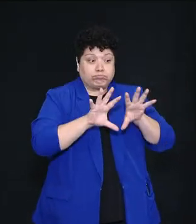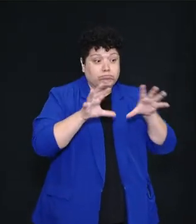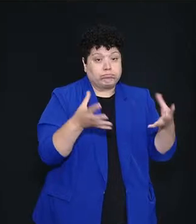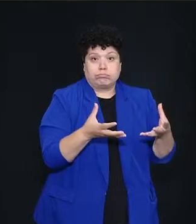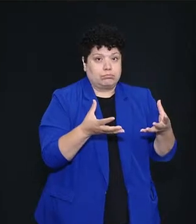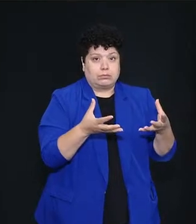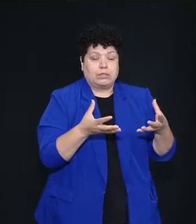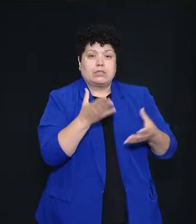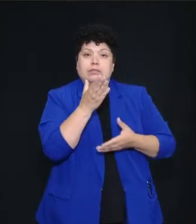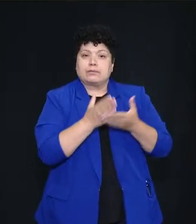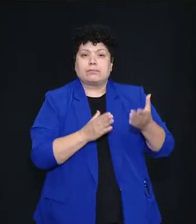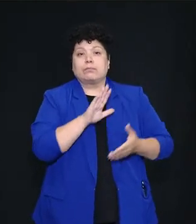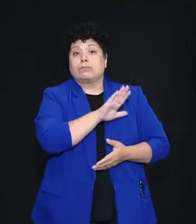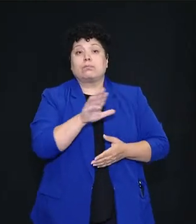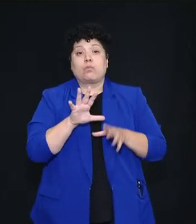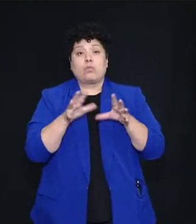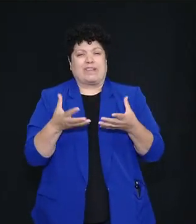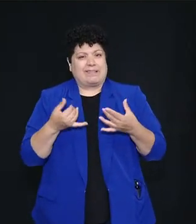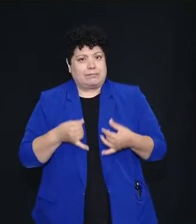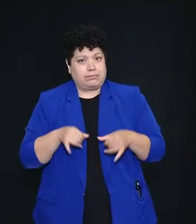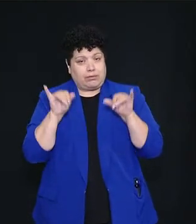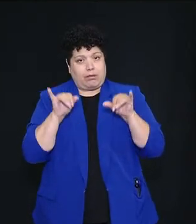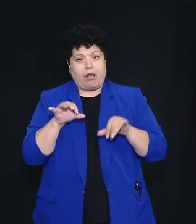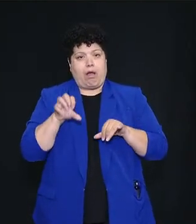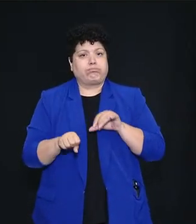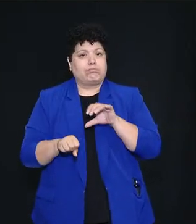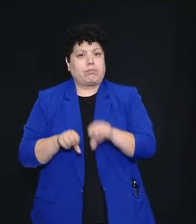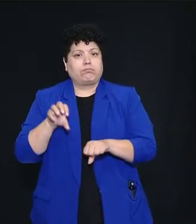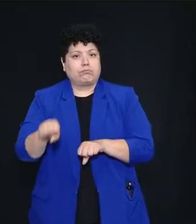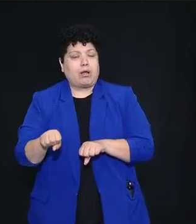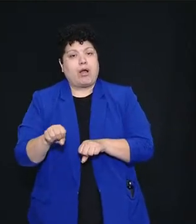been transformed, disguised, and concealed.